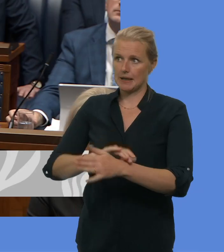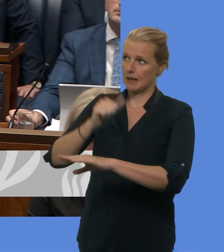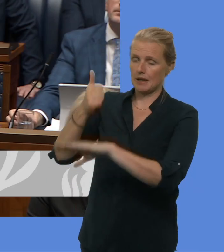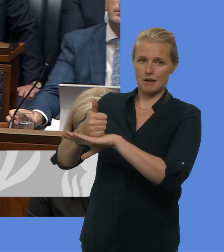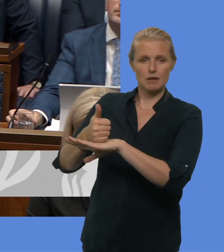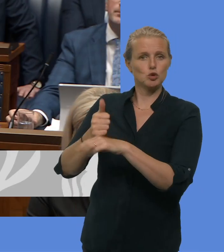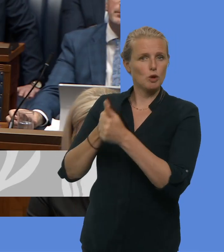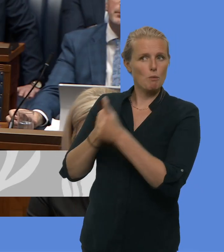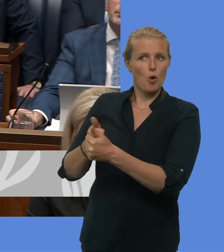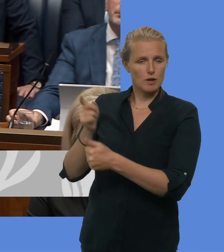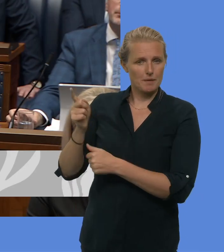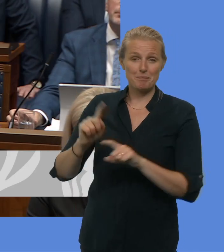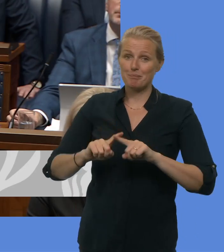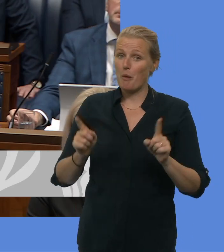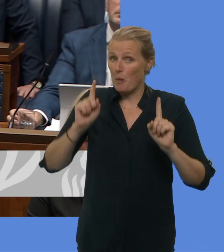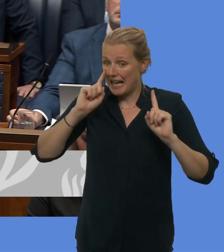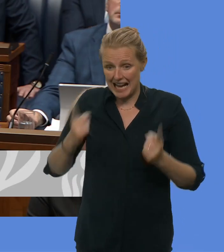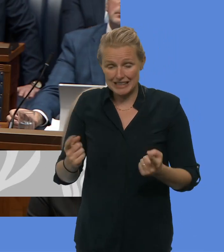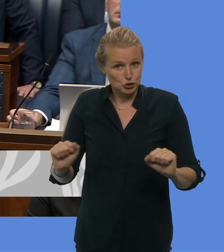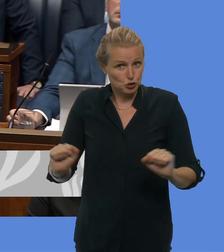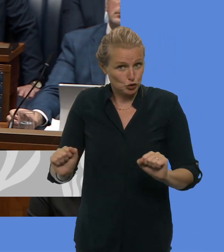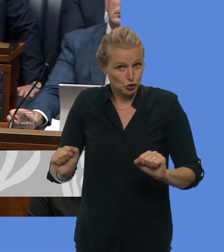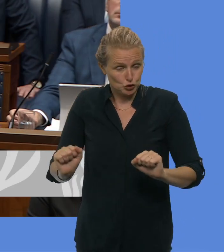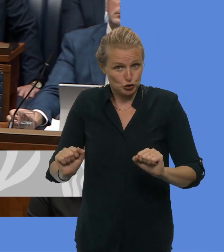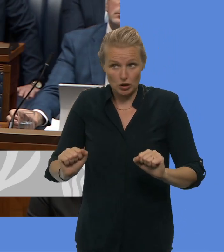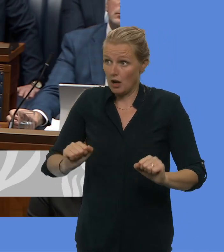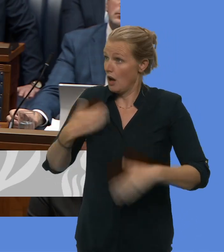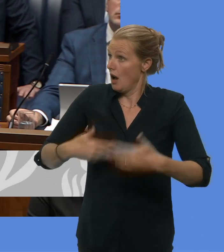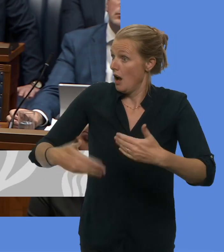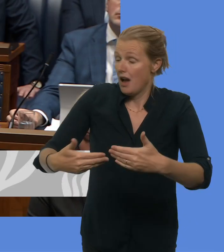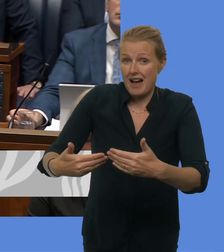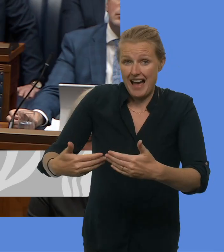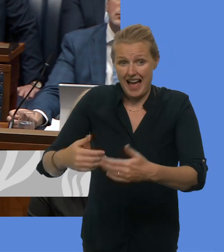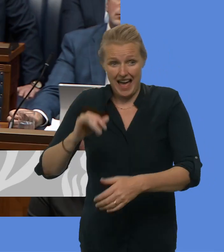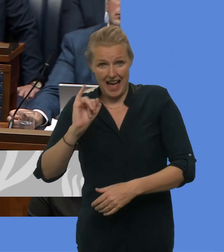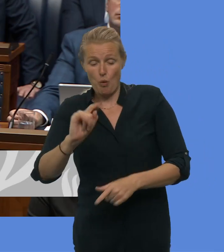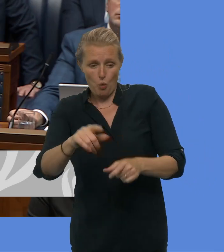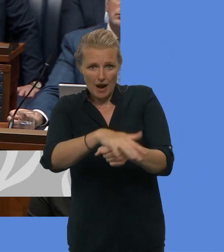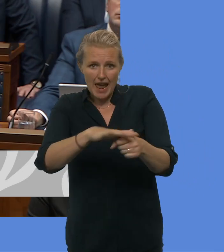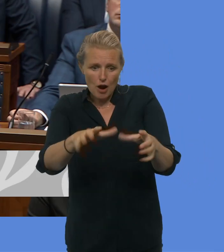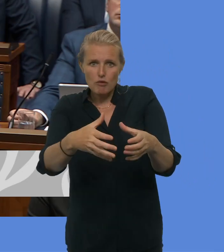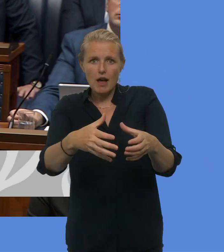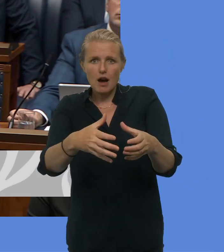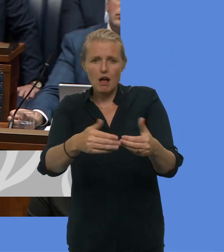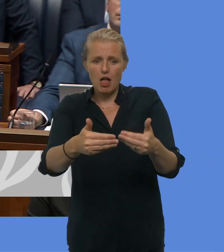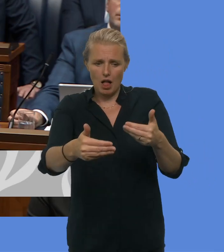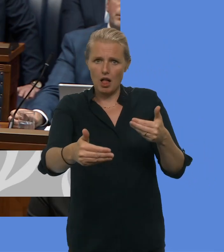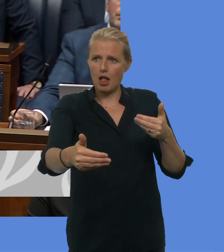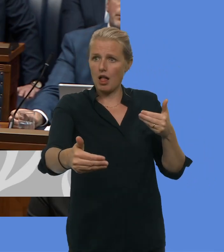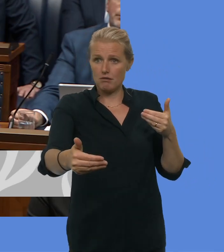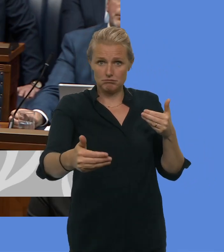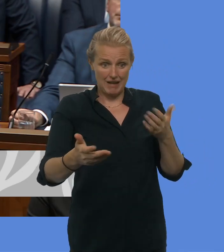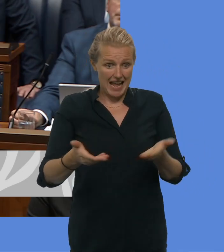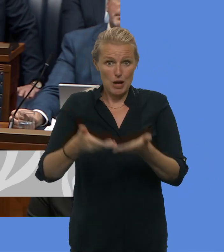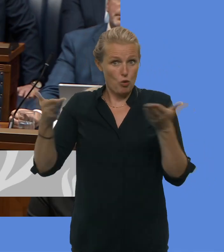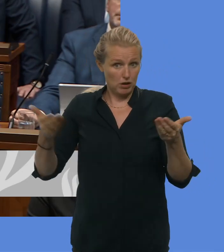of. But we cannot move at a pace which leaves back one particular sector with the current inequality